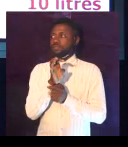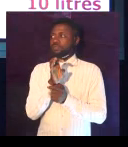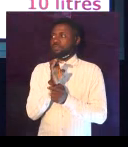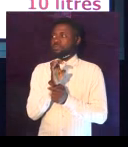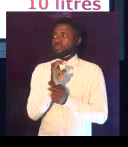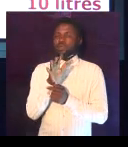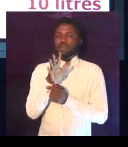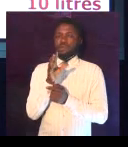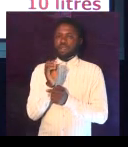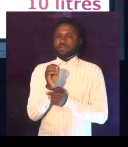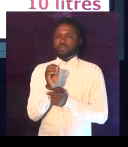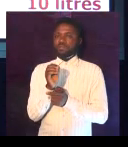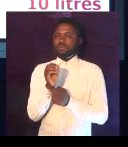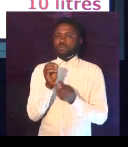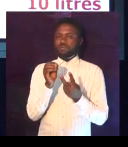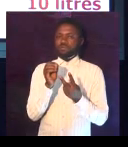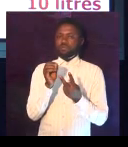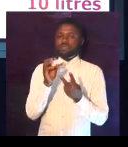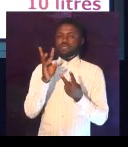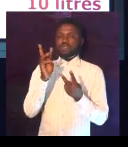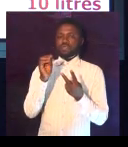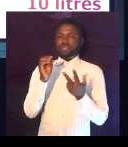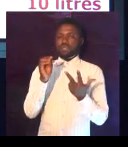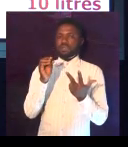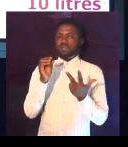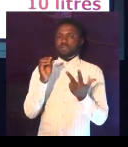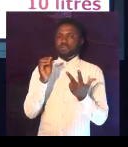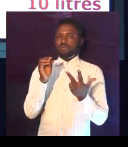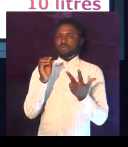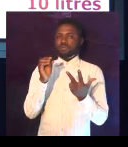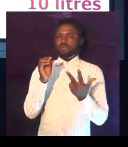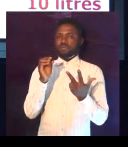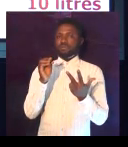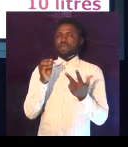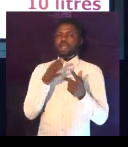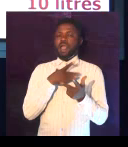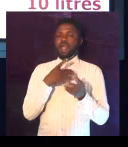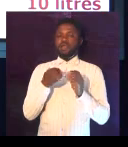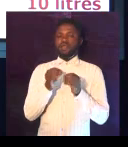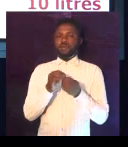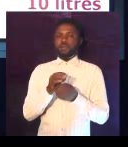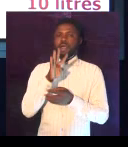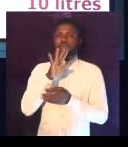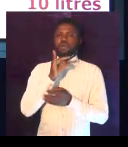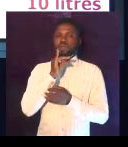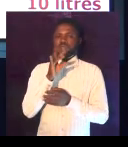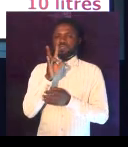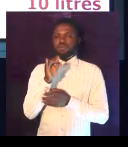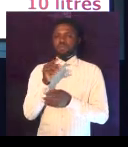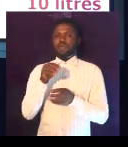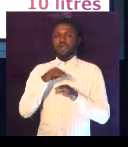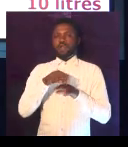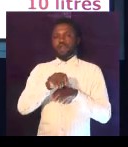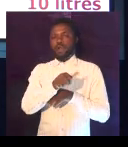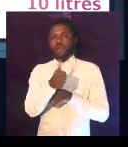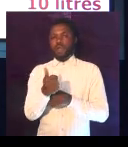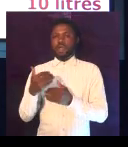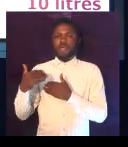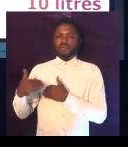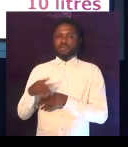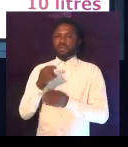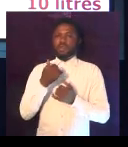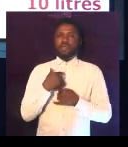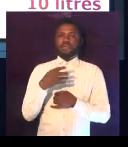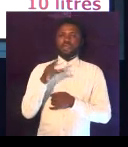40. That's number 1. Followed by 50. That's number 2. Followed by 60. That's number 3. And number 4 is 70. On the other side, you would